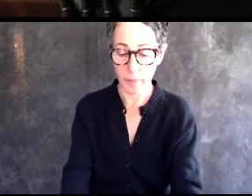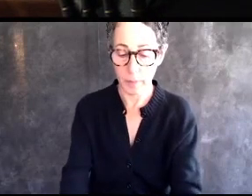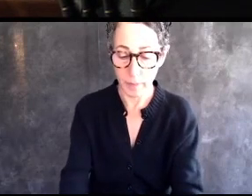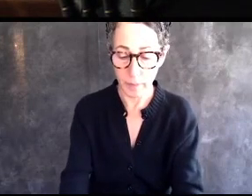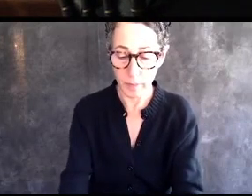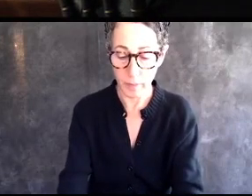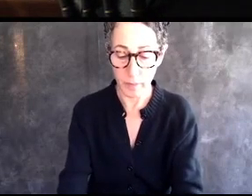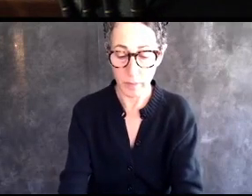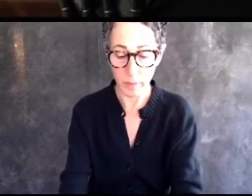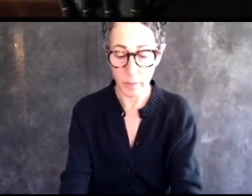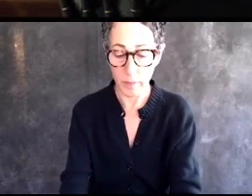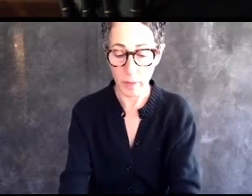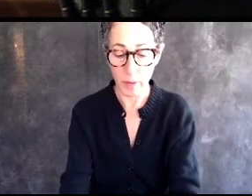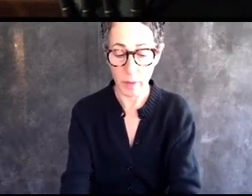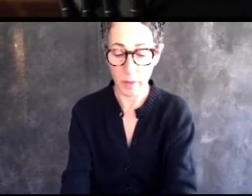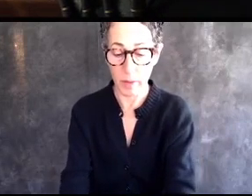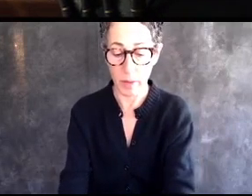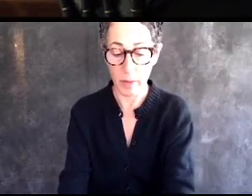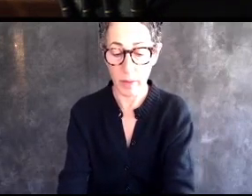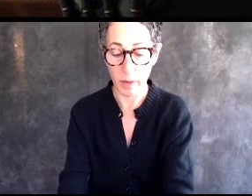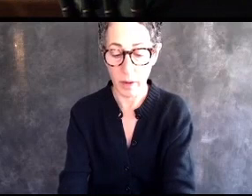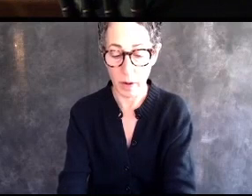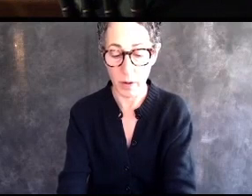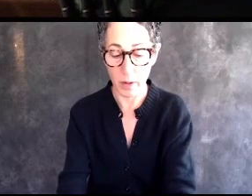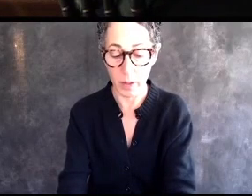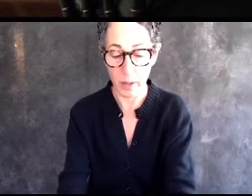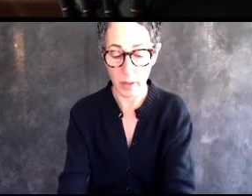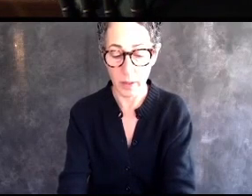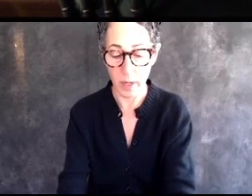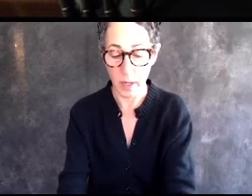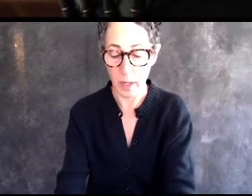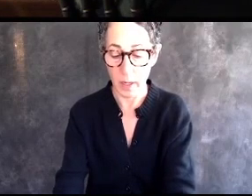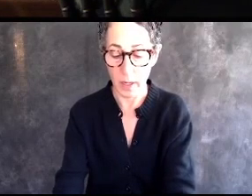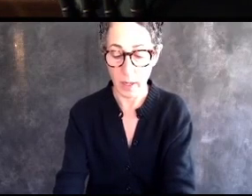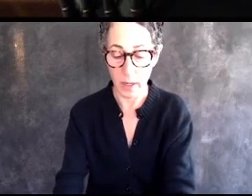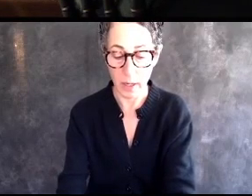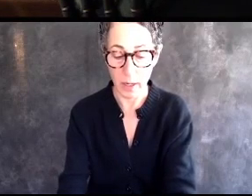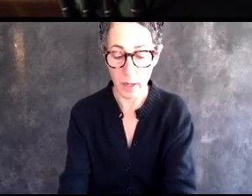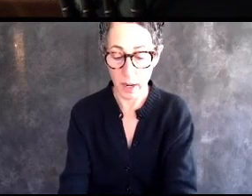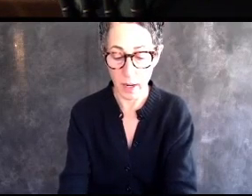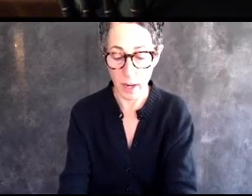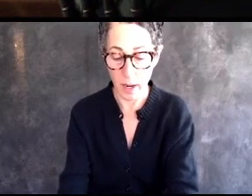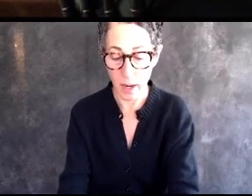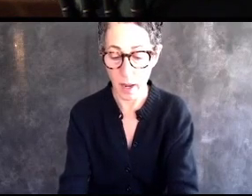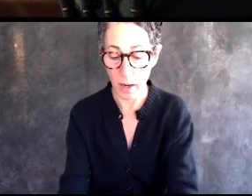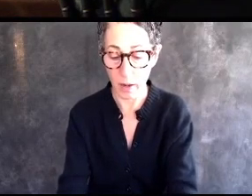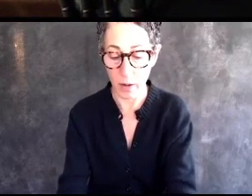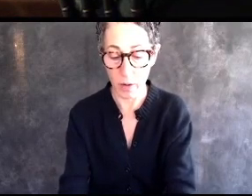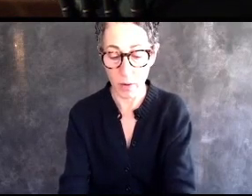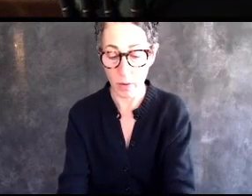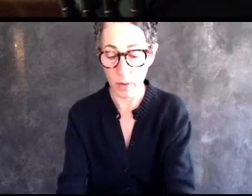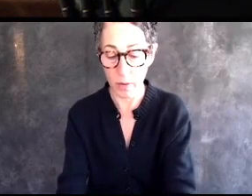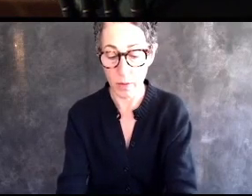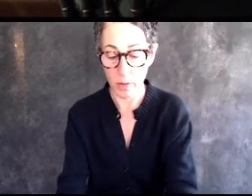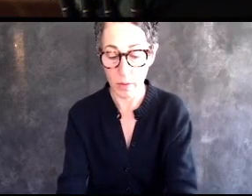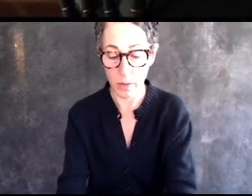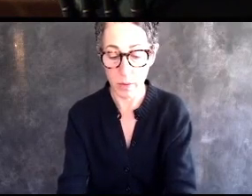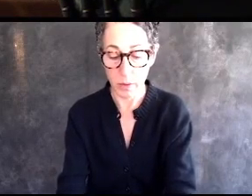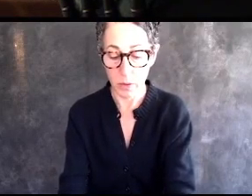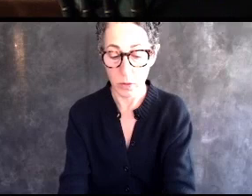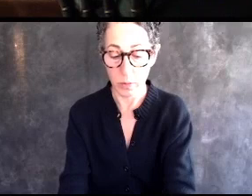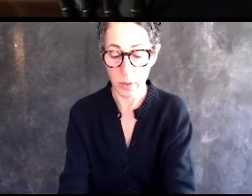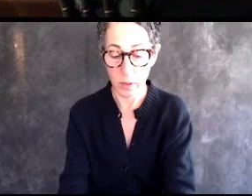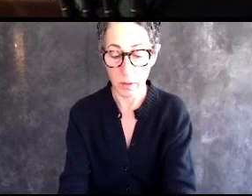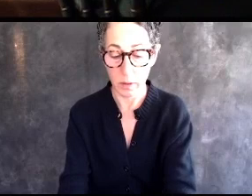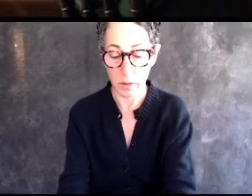this series maybe 4 years ago. We had this conversation. But a lot has happened in the world since. And since this is AI week more